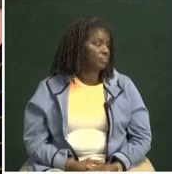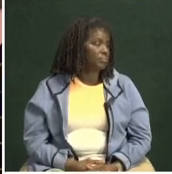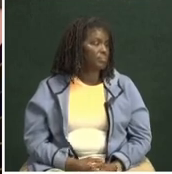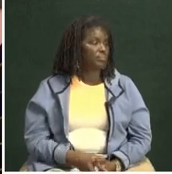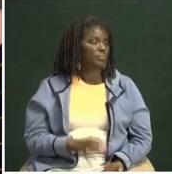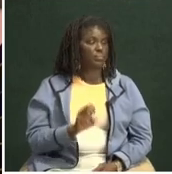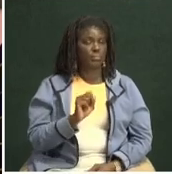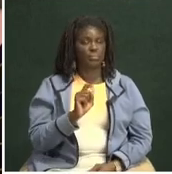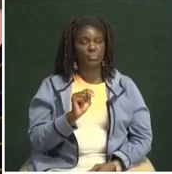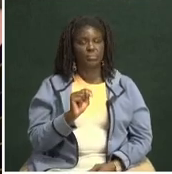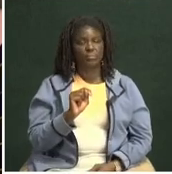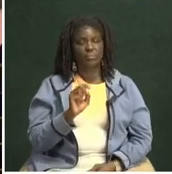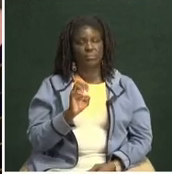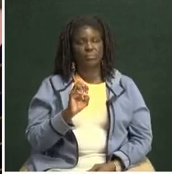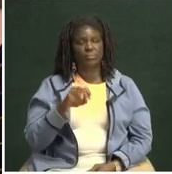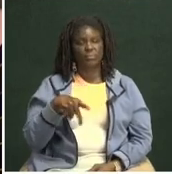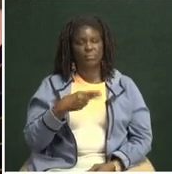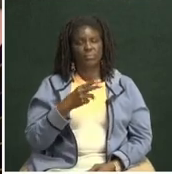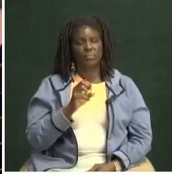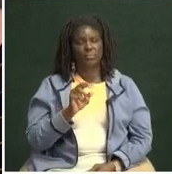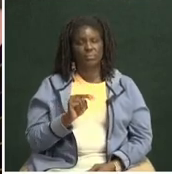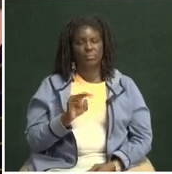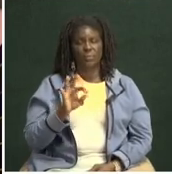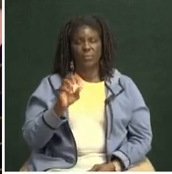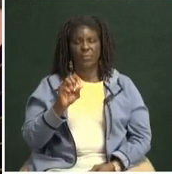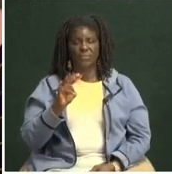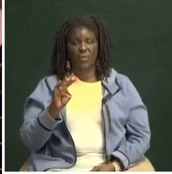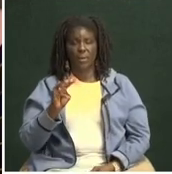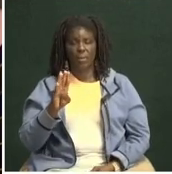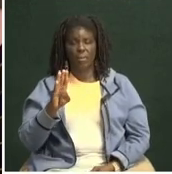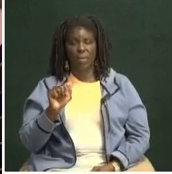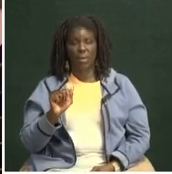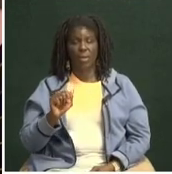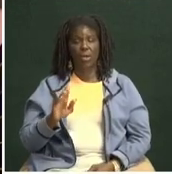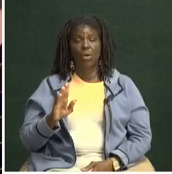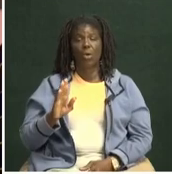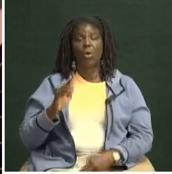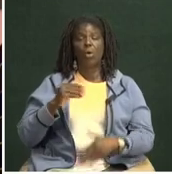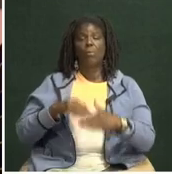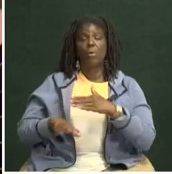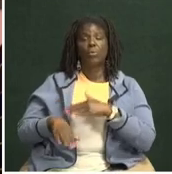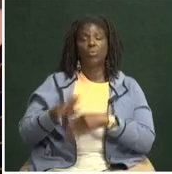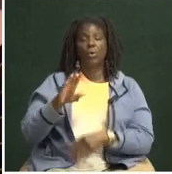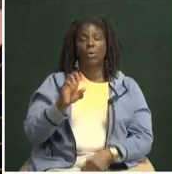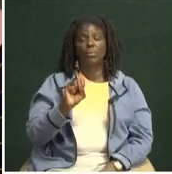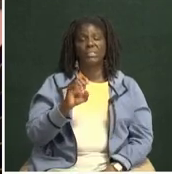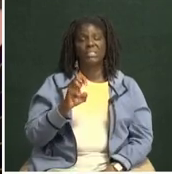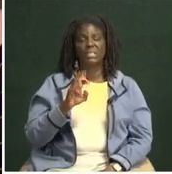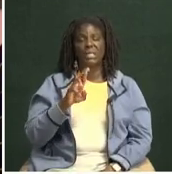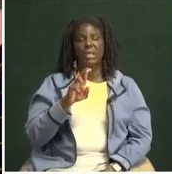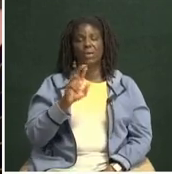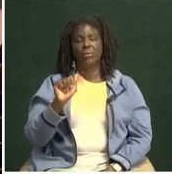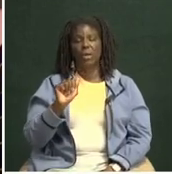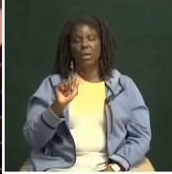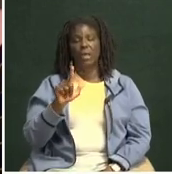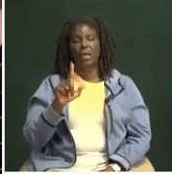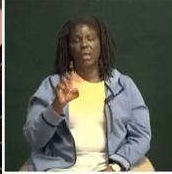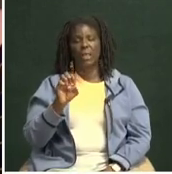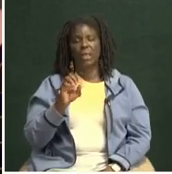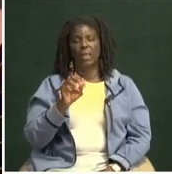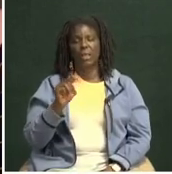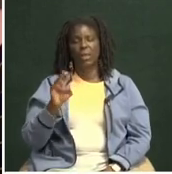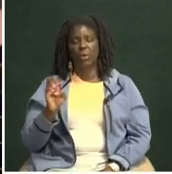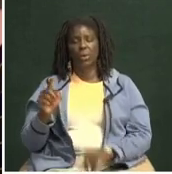Stephen Famba was born and raised in Sierra Leone. He migrated to the United States in search of